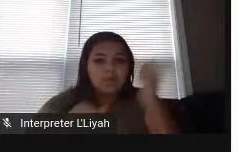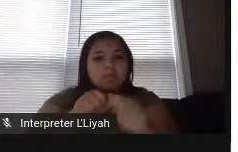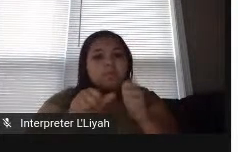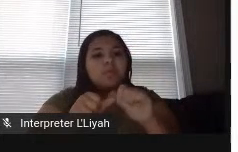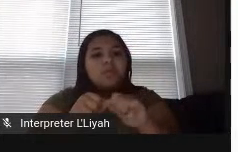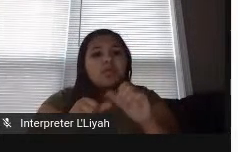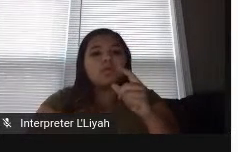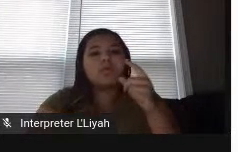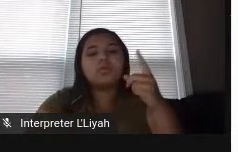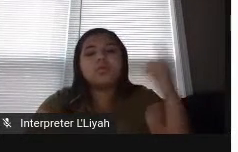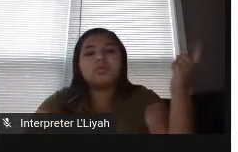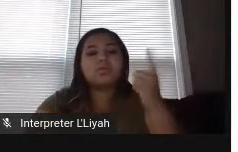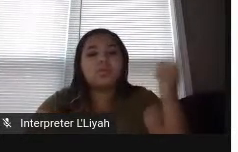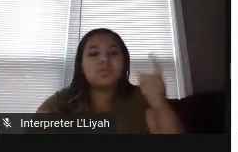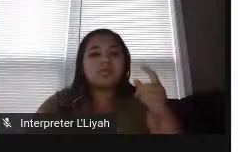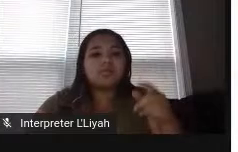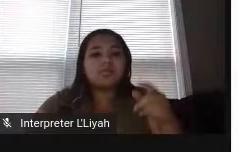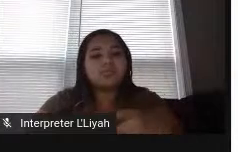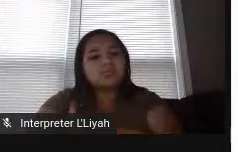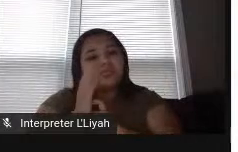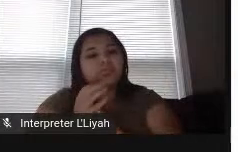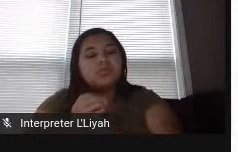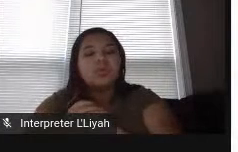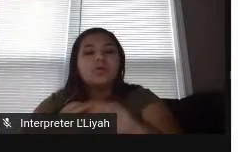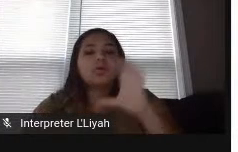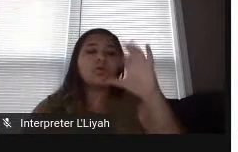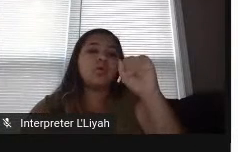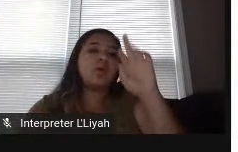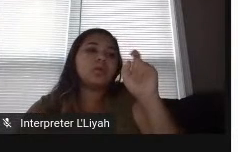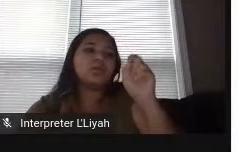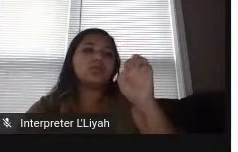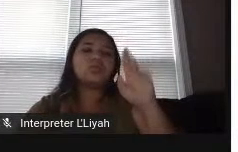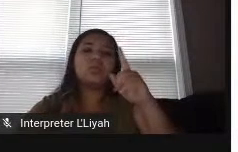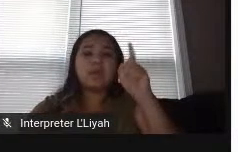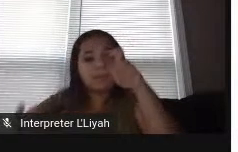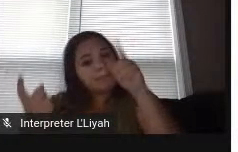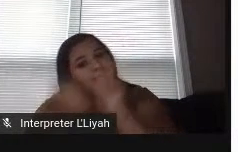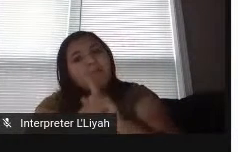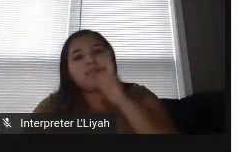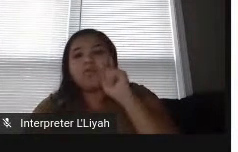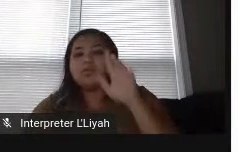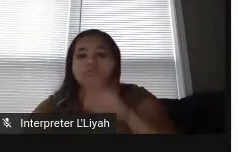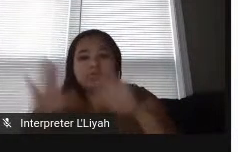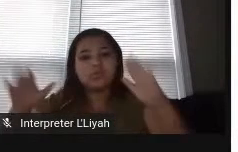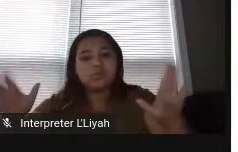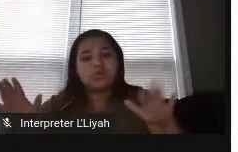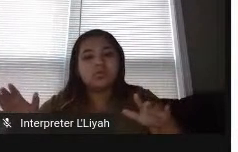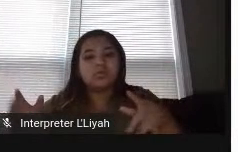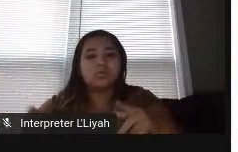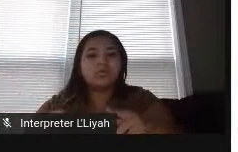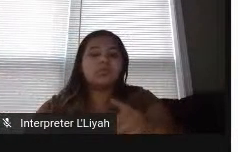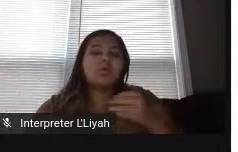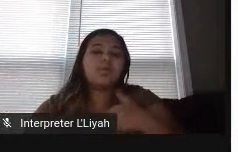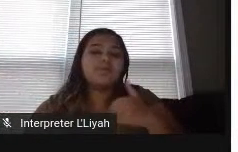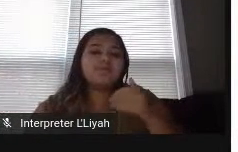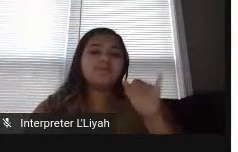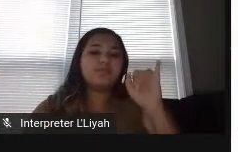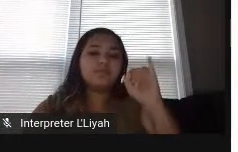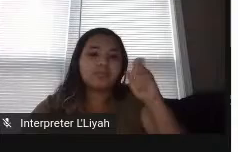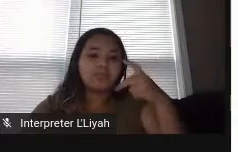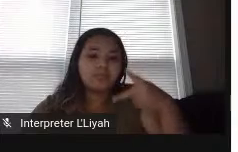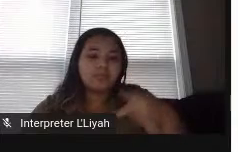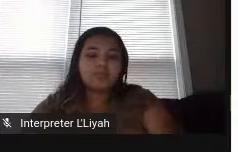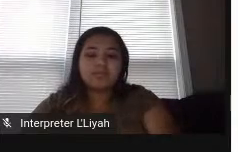are certain criteria that have to be met in order for your child to be able to attain